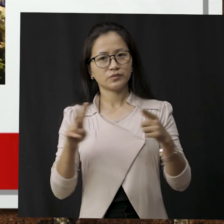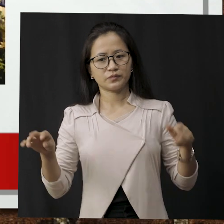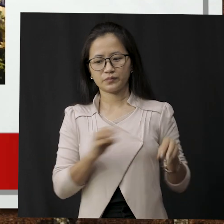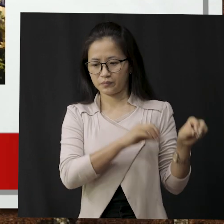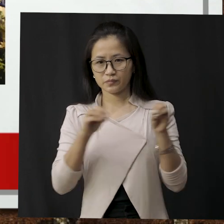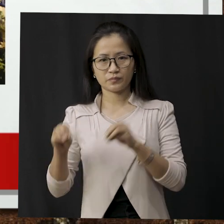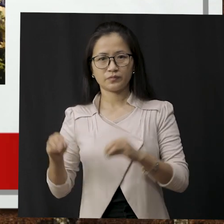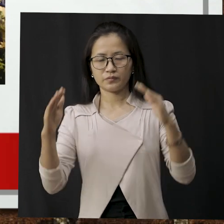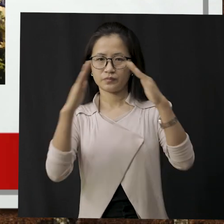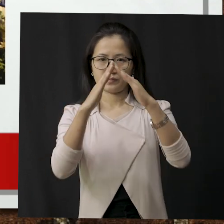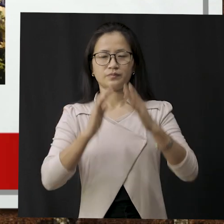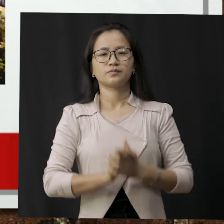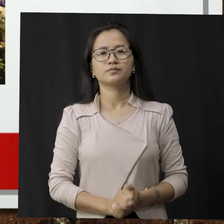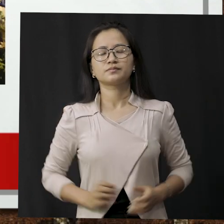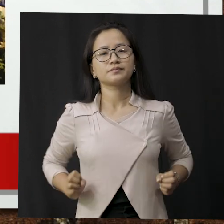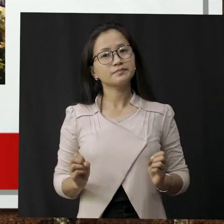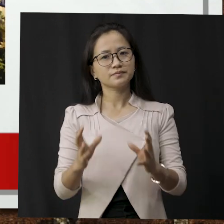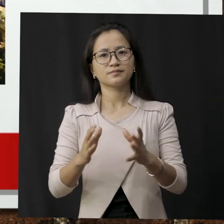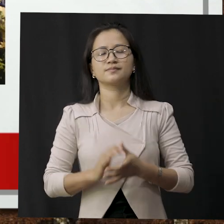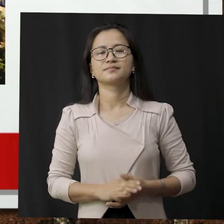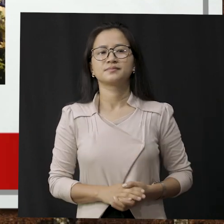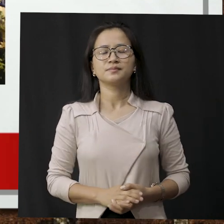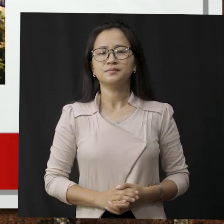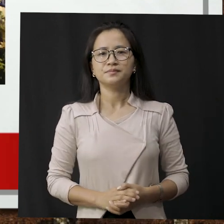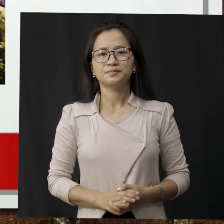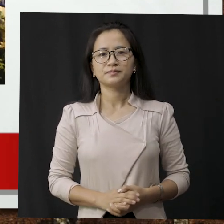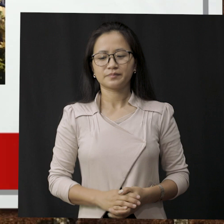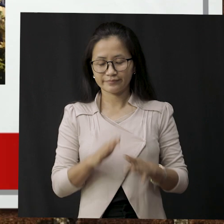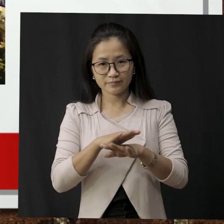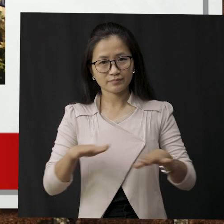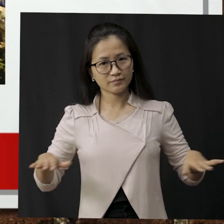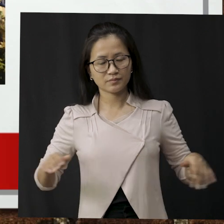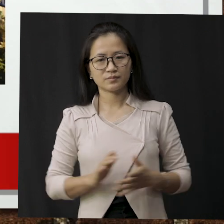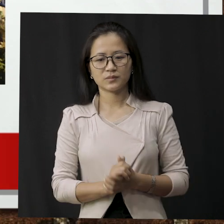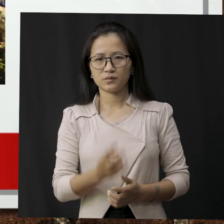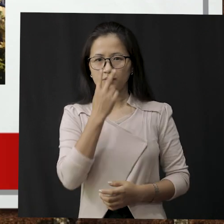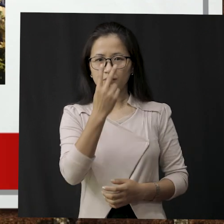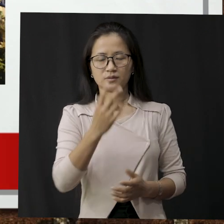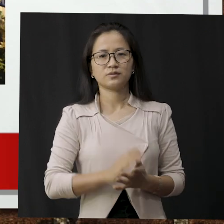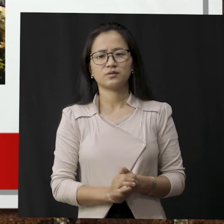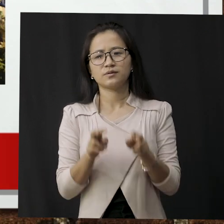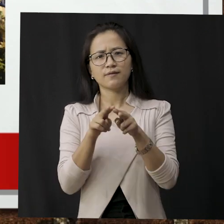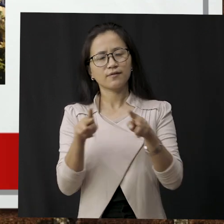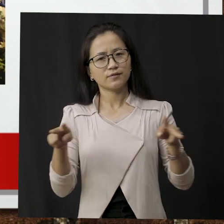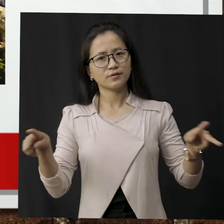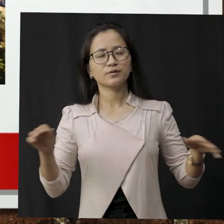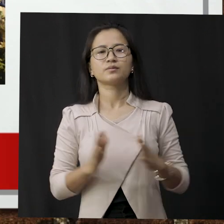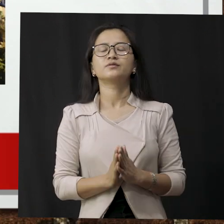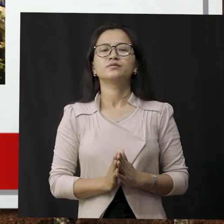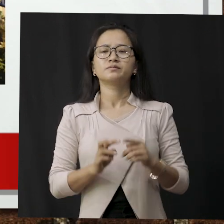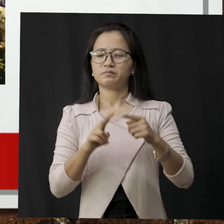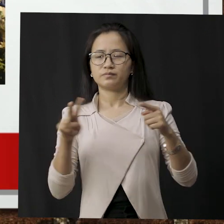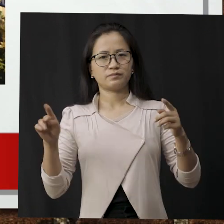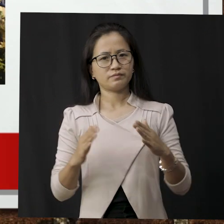movable houses. So let's get started. So dear students, as you can see here, we see different types of house,